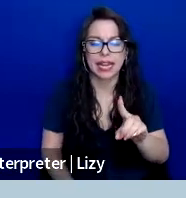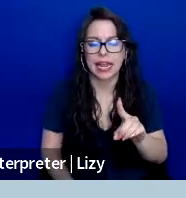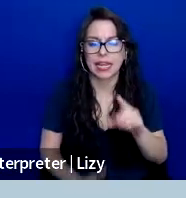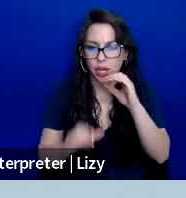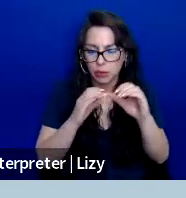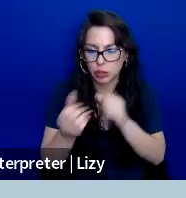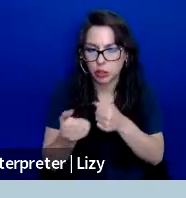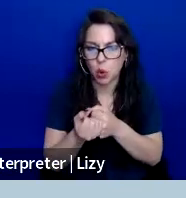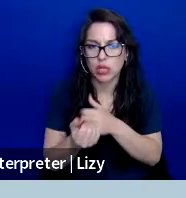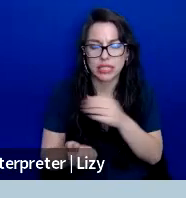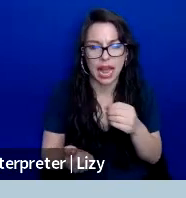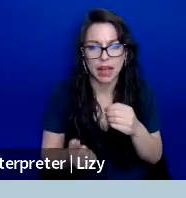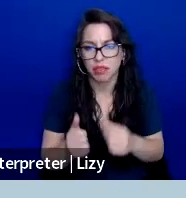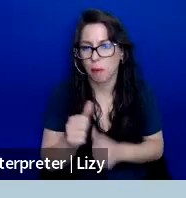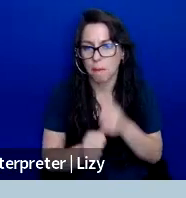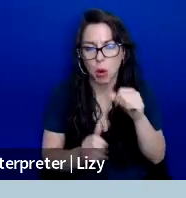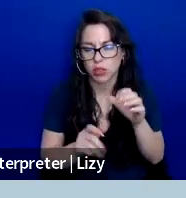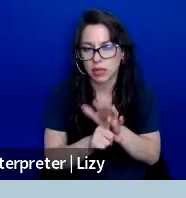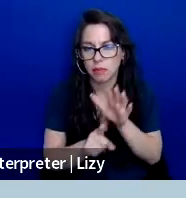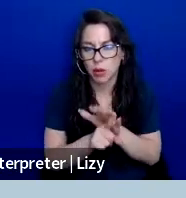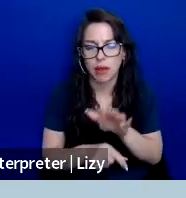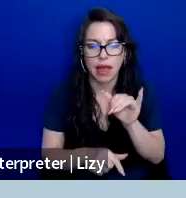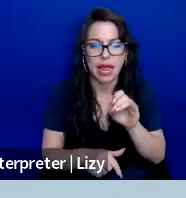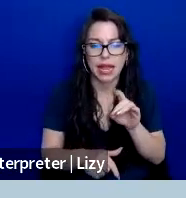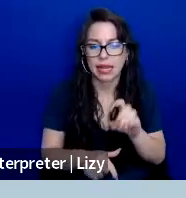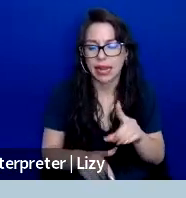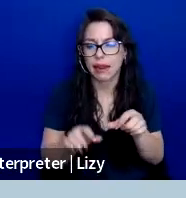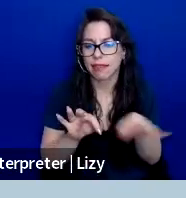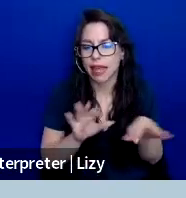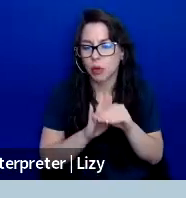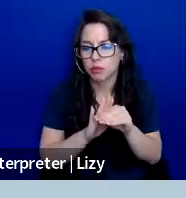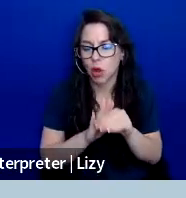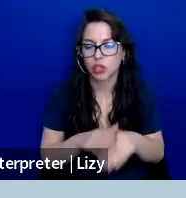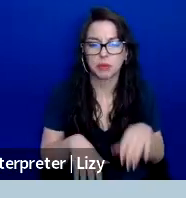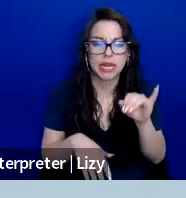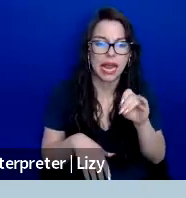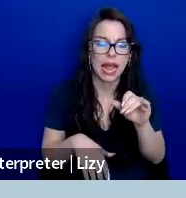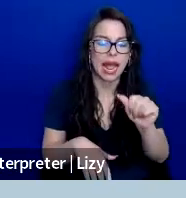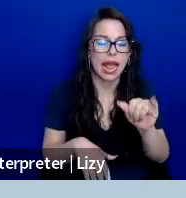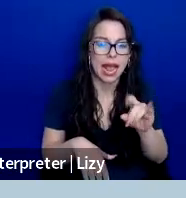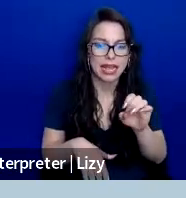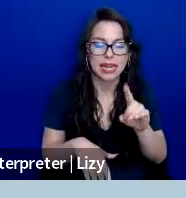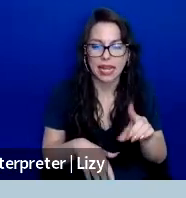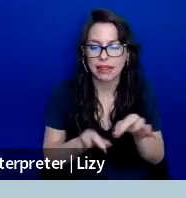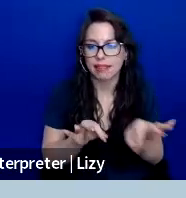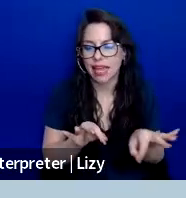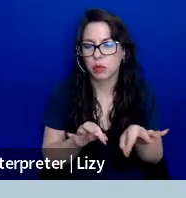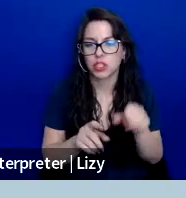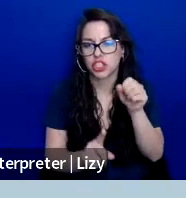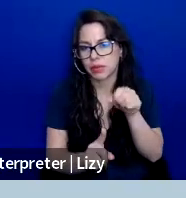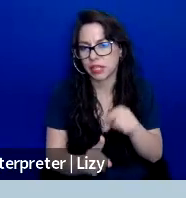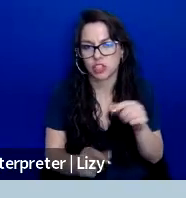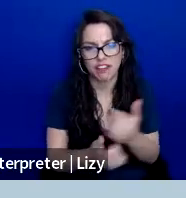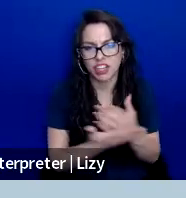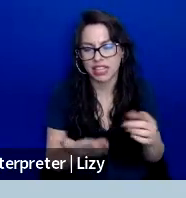prevalent is, you might hear it, aided language modeling, aided language stimulation. It's all synonymous, which is